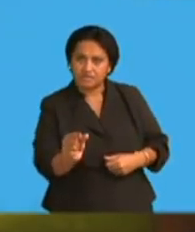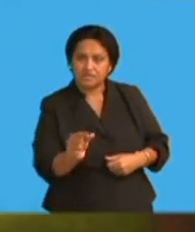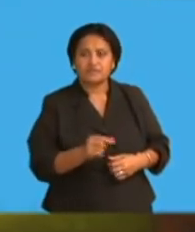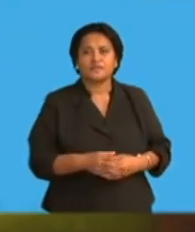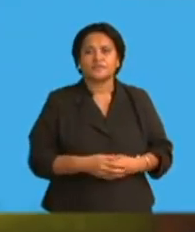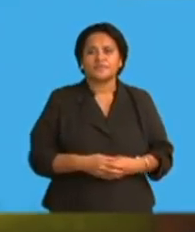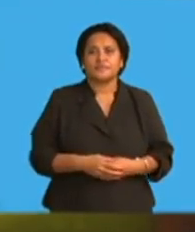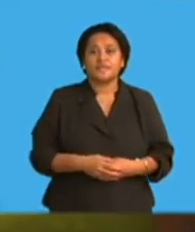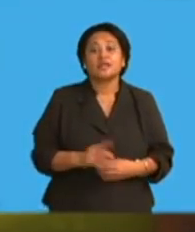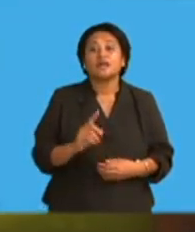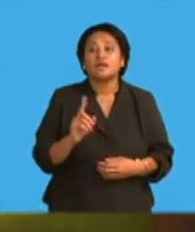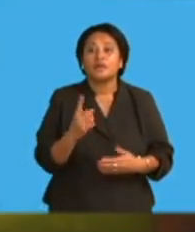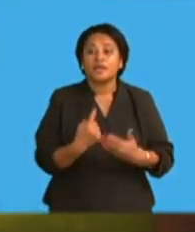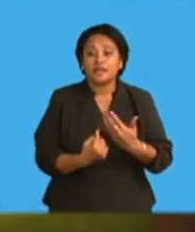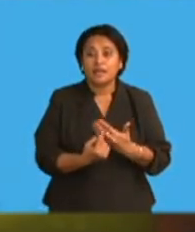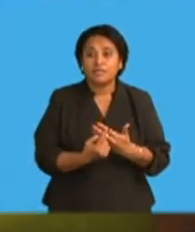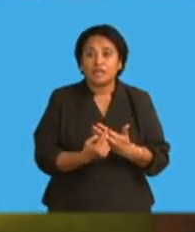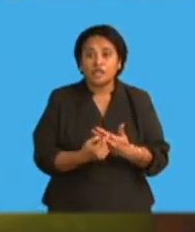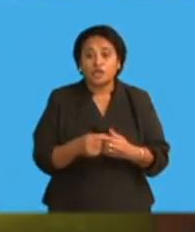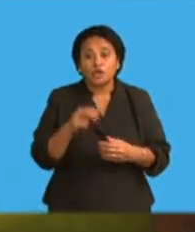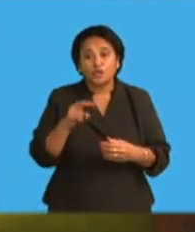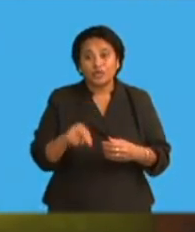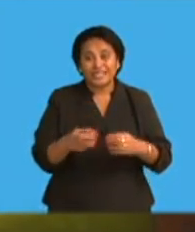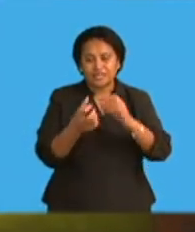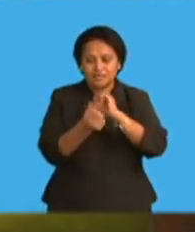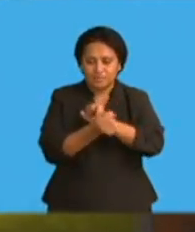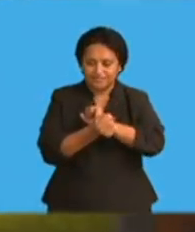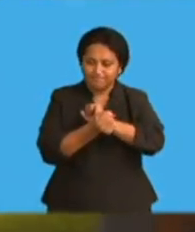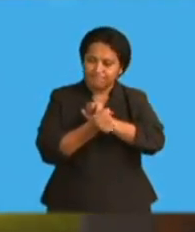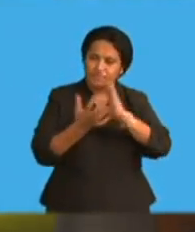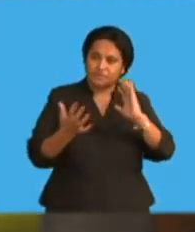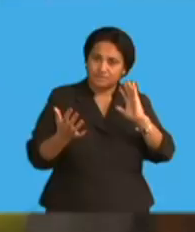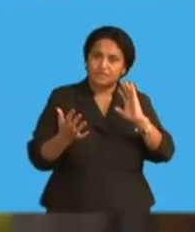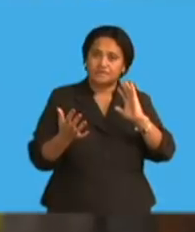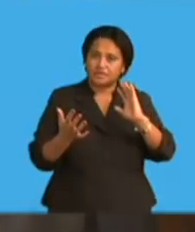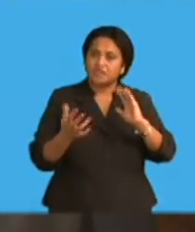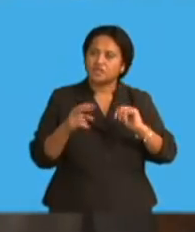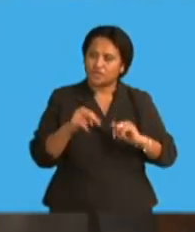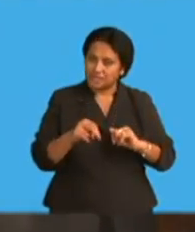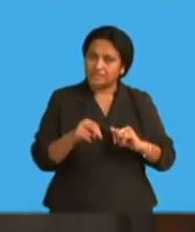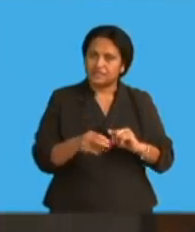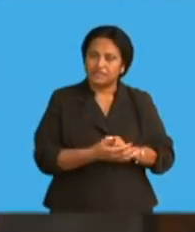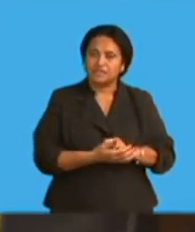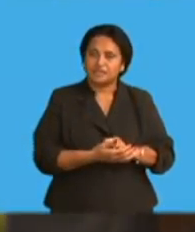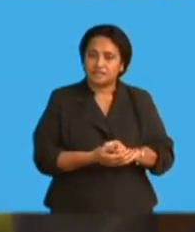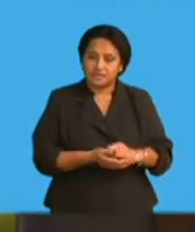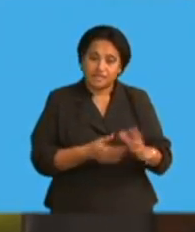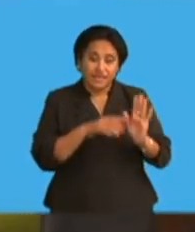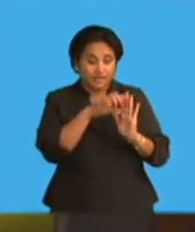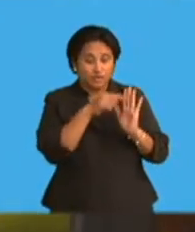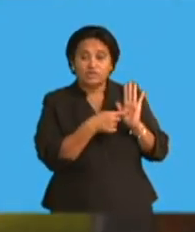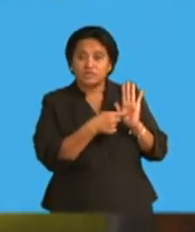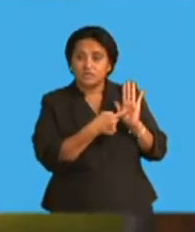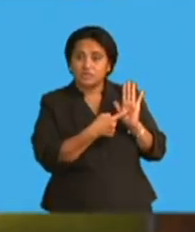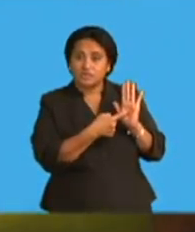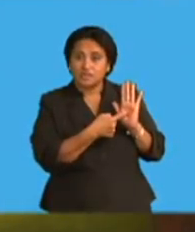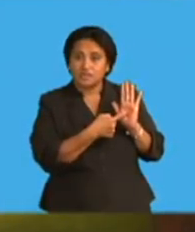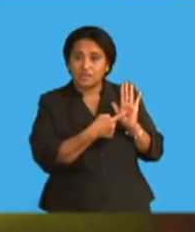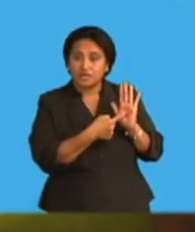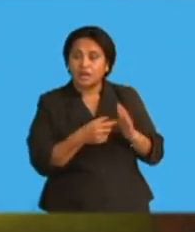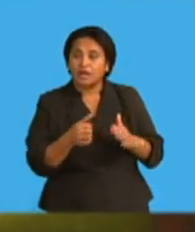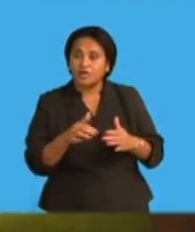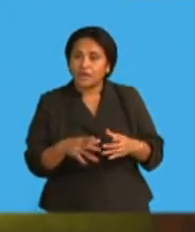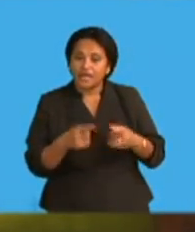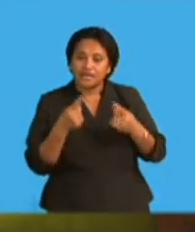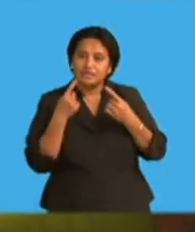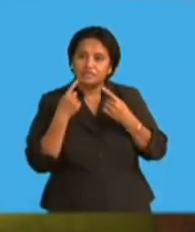We need to be able to break out of the shackles. The reality is that the Constitution has actually provided the legal address